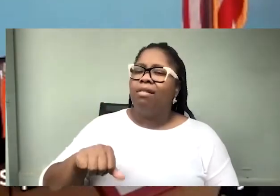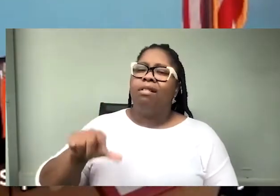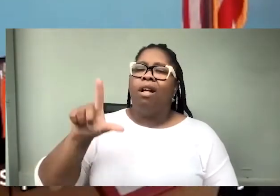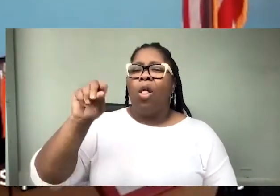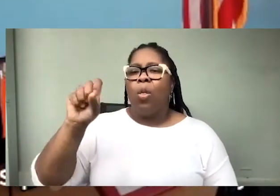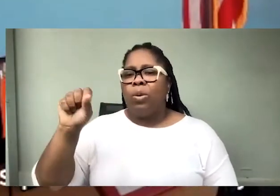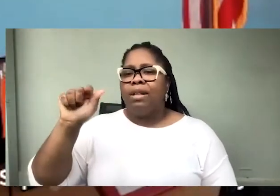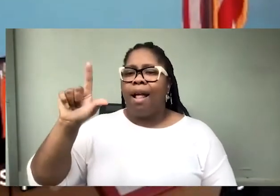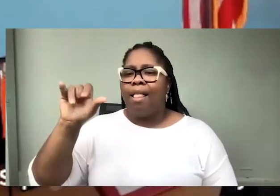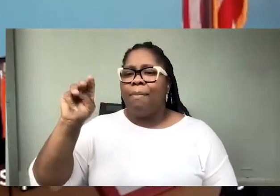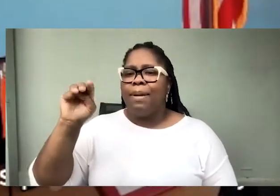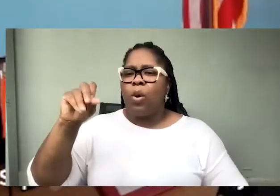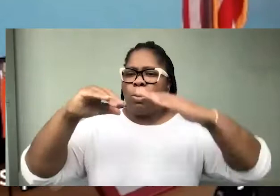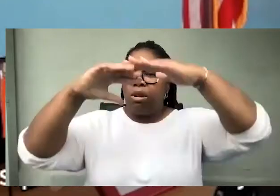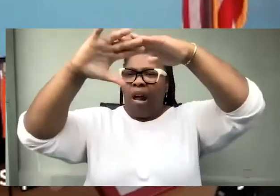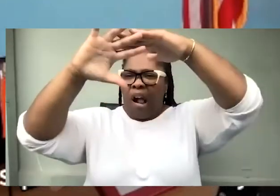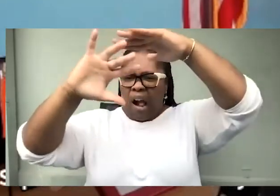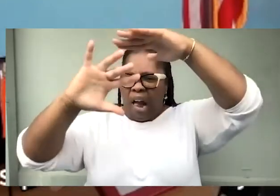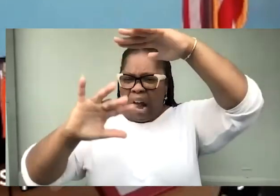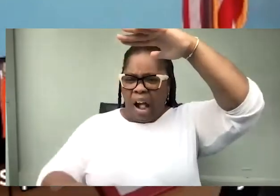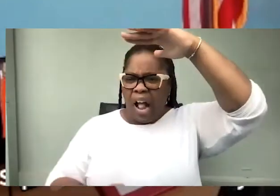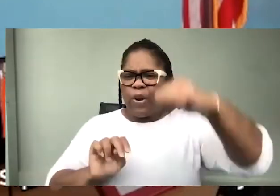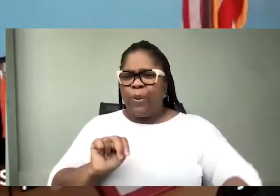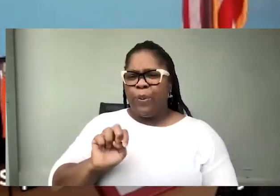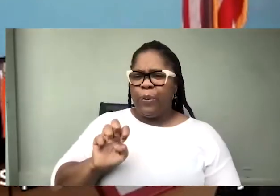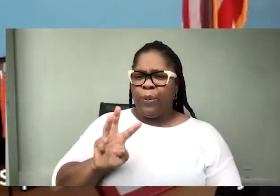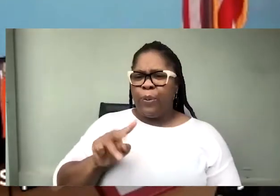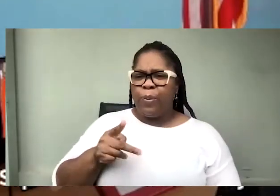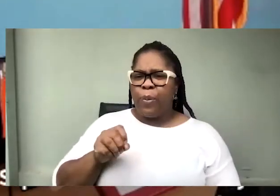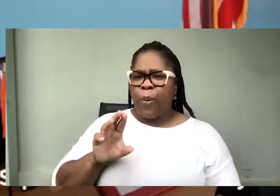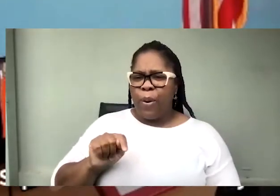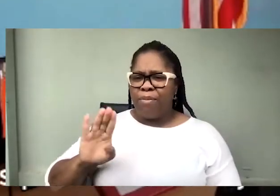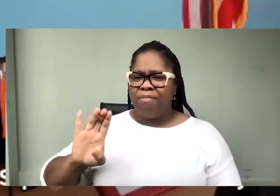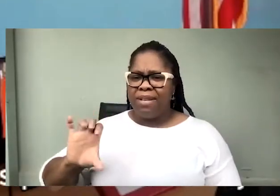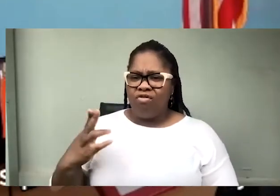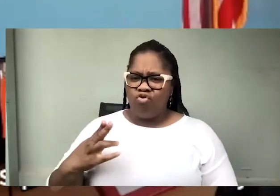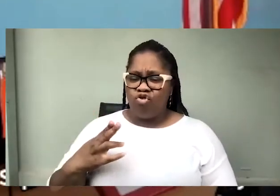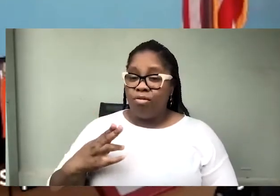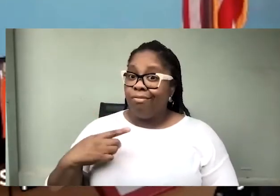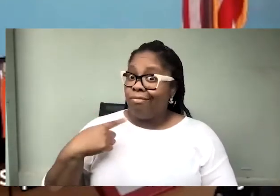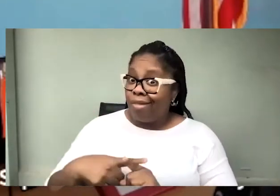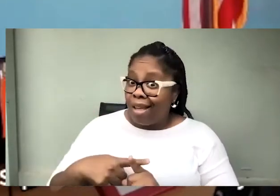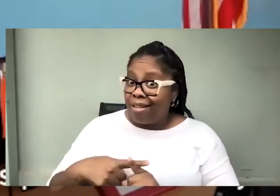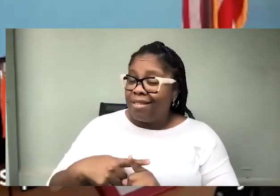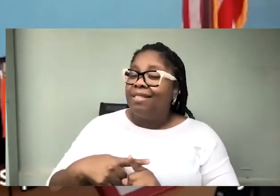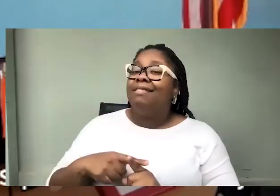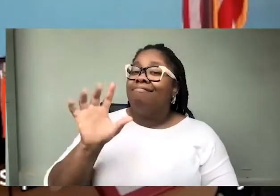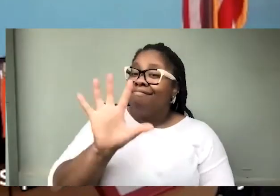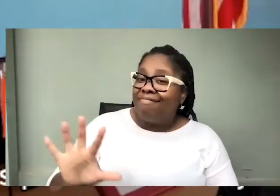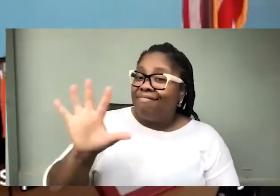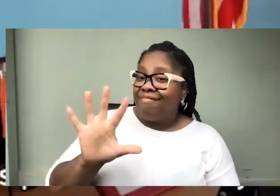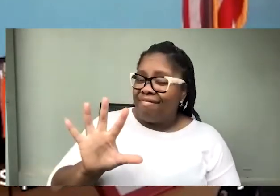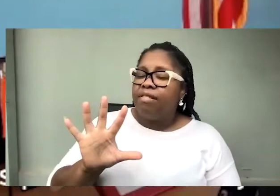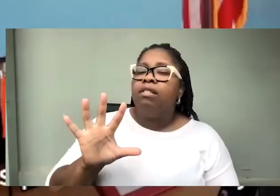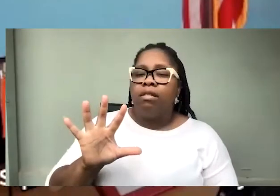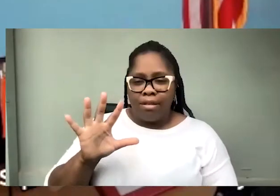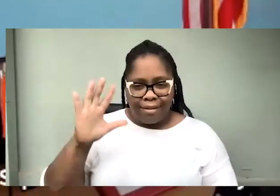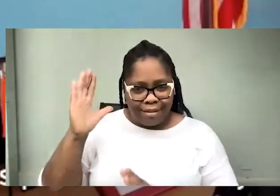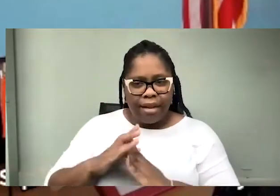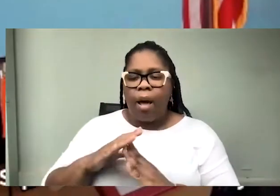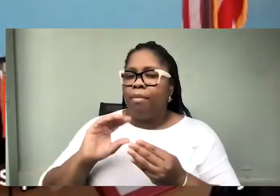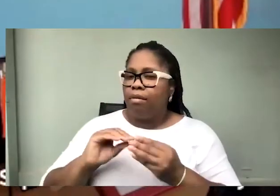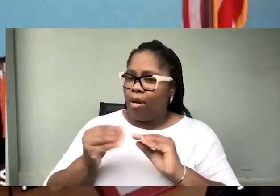way to Newport Beach. District 2 also comprises the highest population of older adults